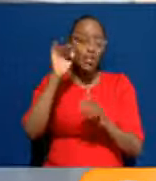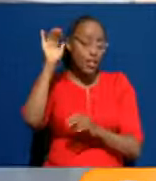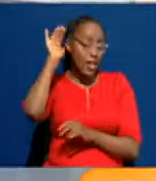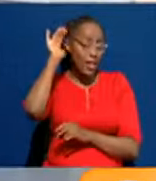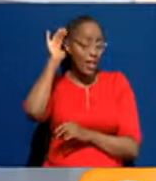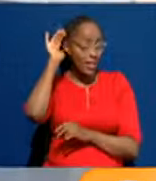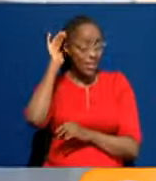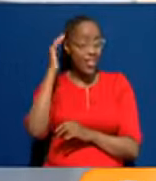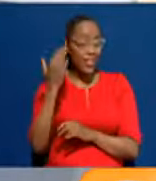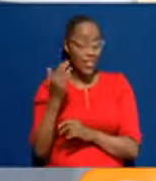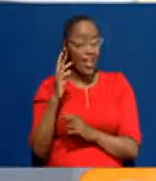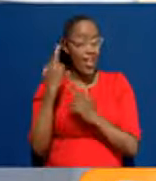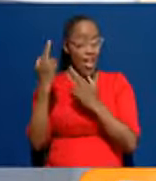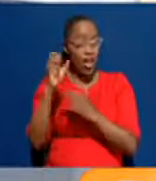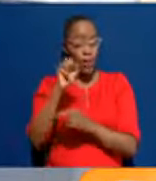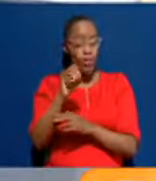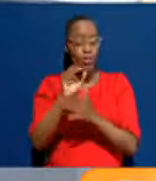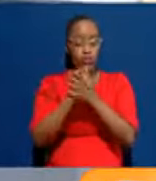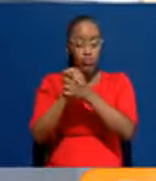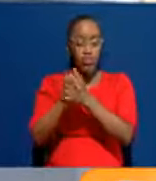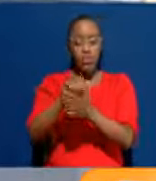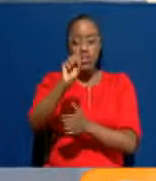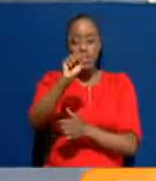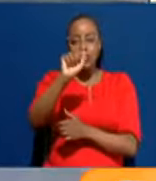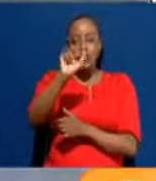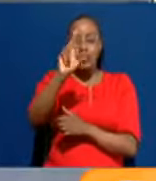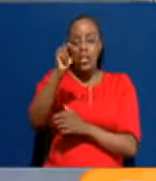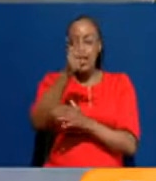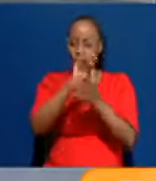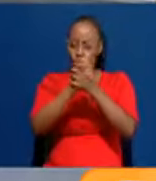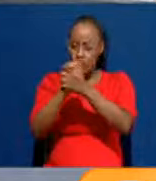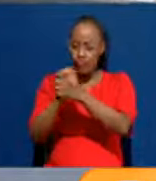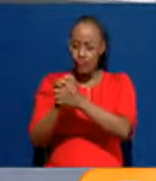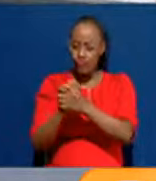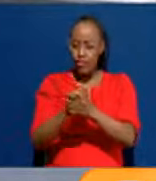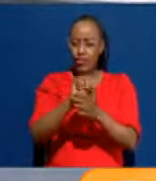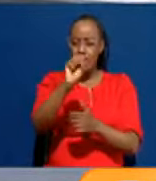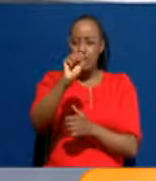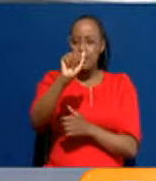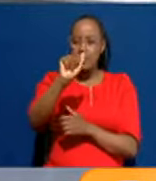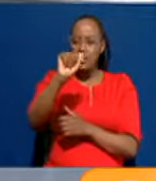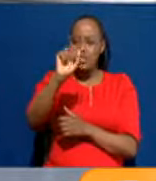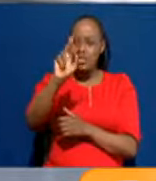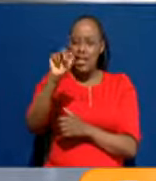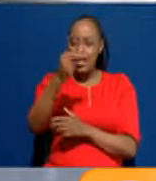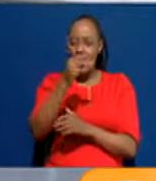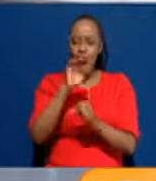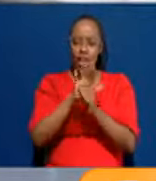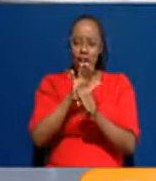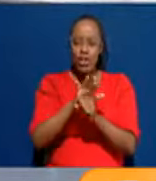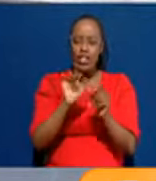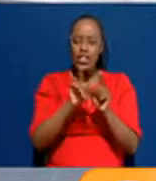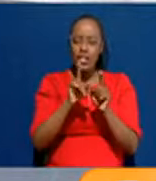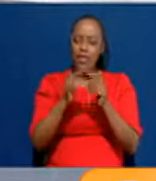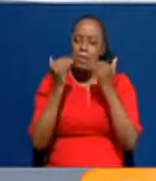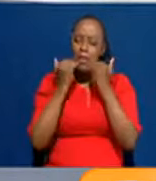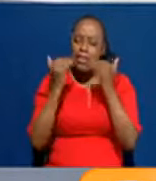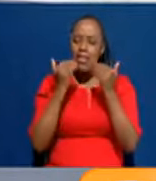listening. Ulisalimia Sara sana, sio? Yeah, sana. Namsalimia. Nampigia salute,